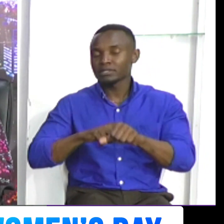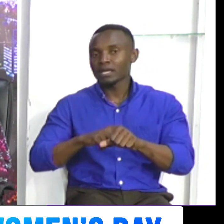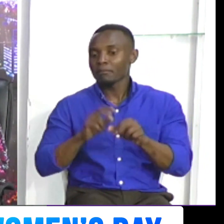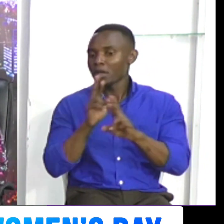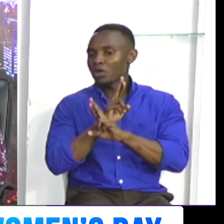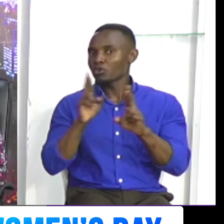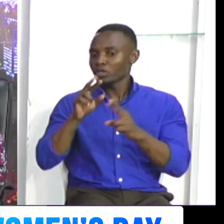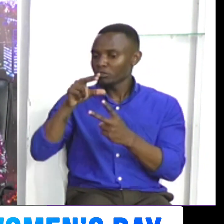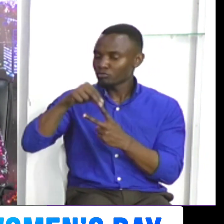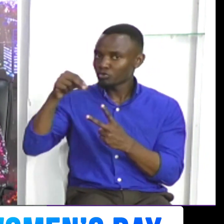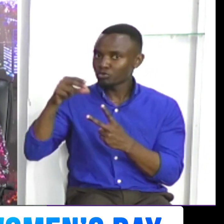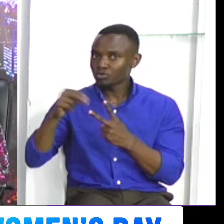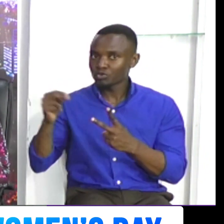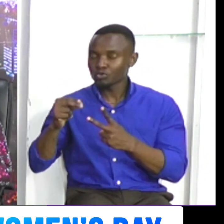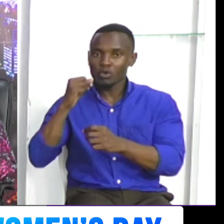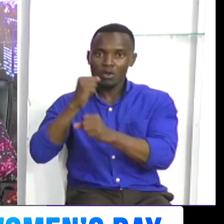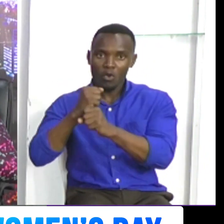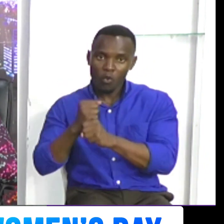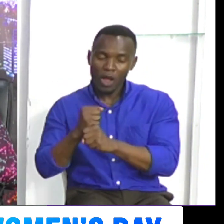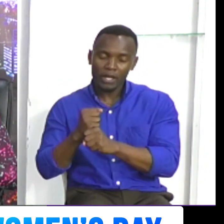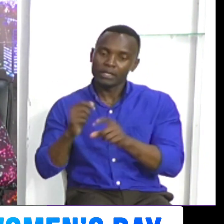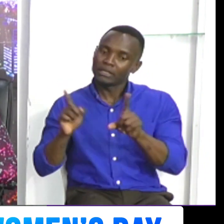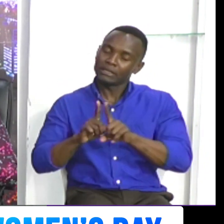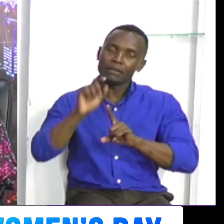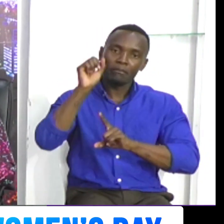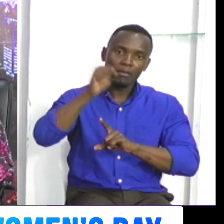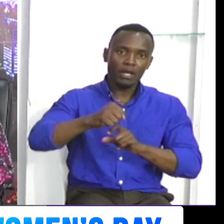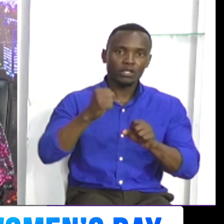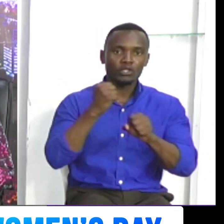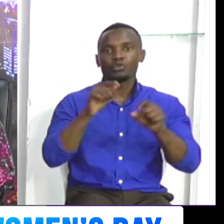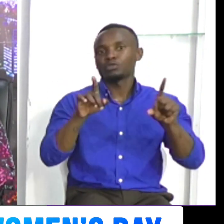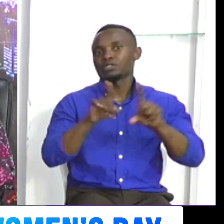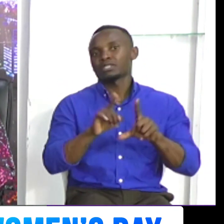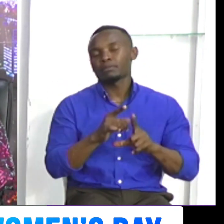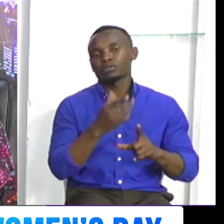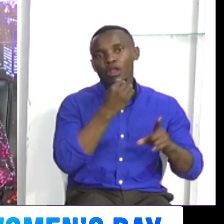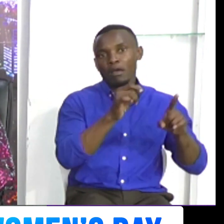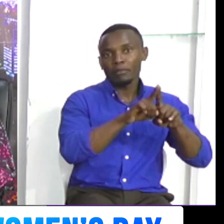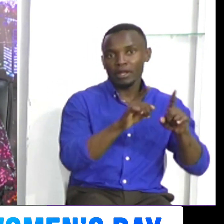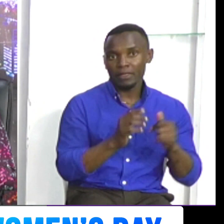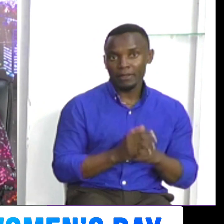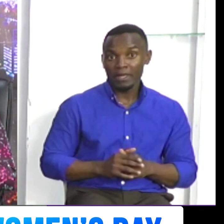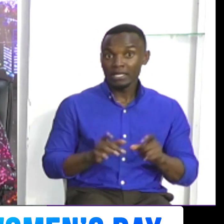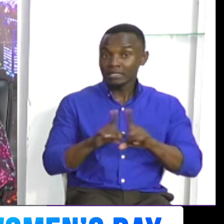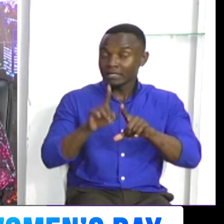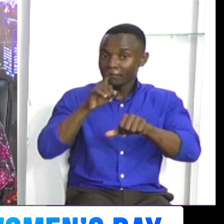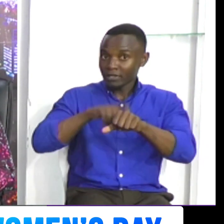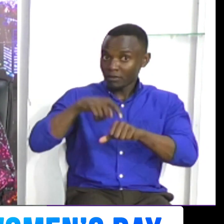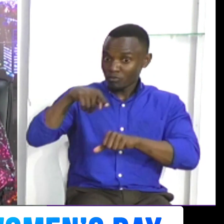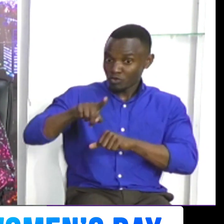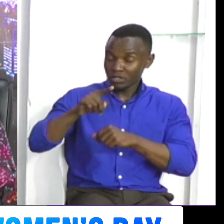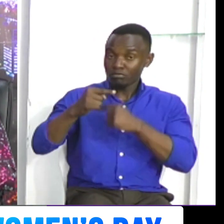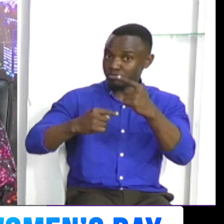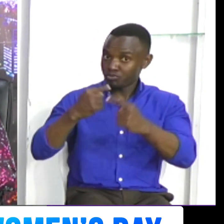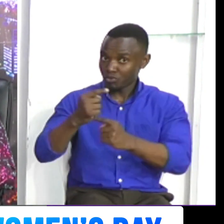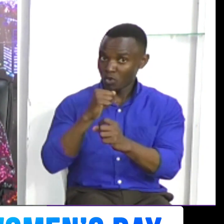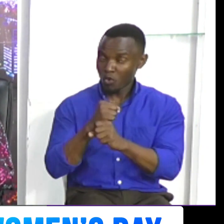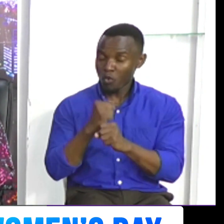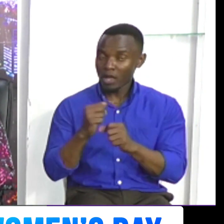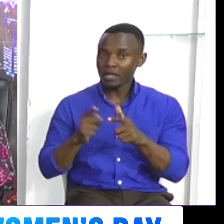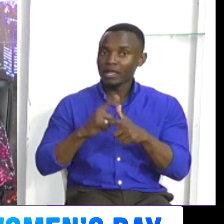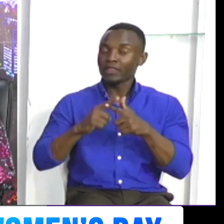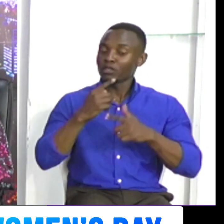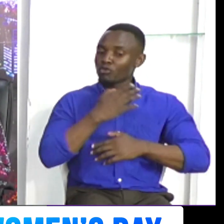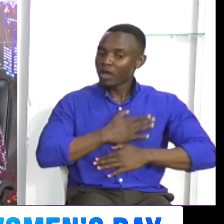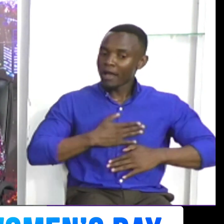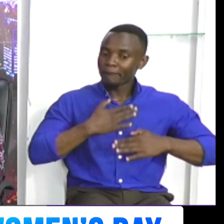just as my brother can do this. Yeah. As you sit as a career person in your profession, you appreciate that you bring on